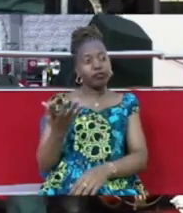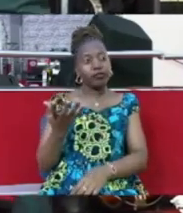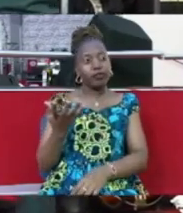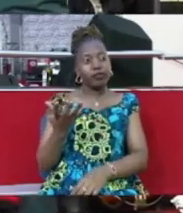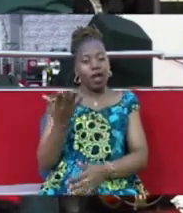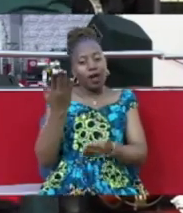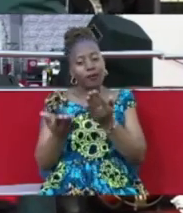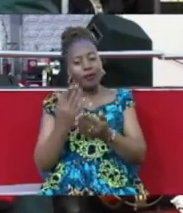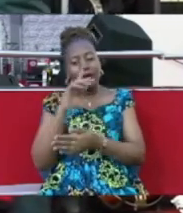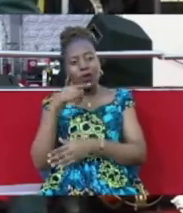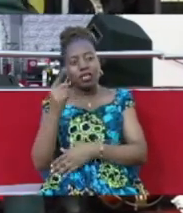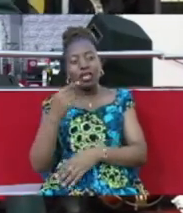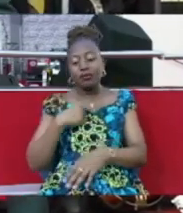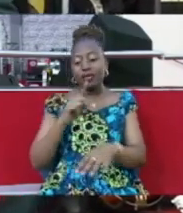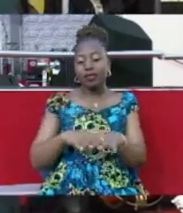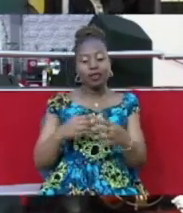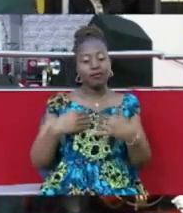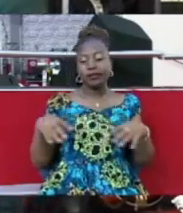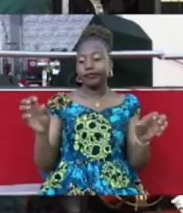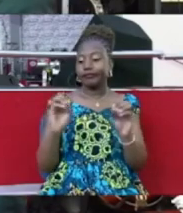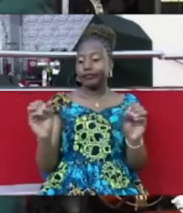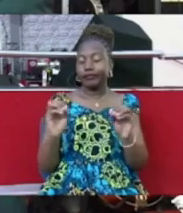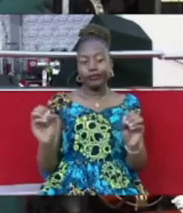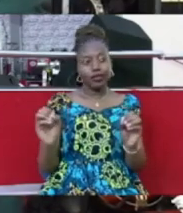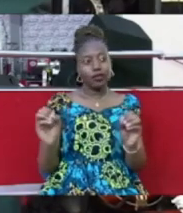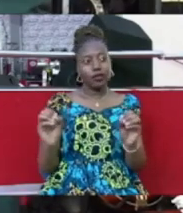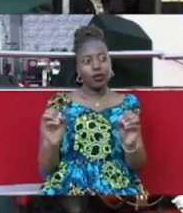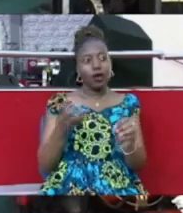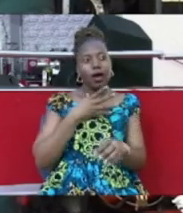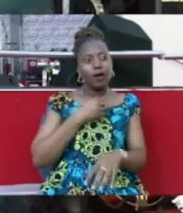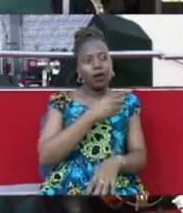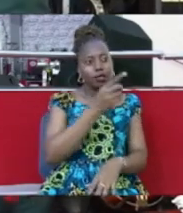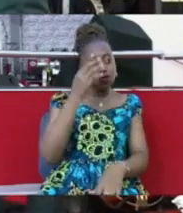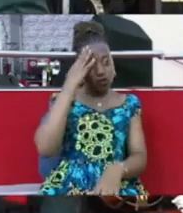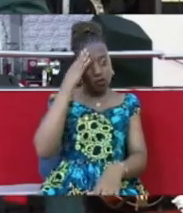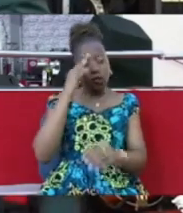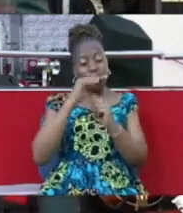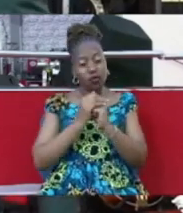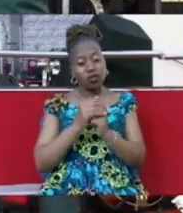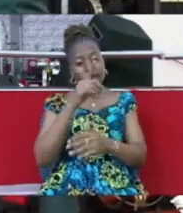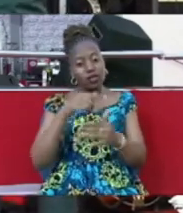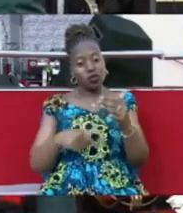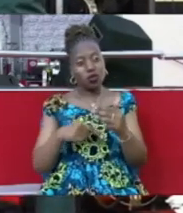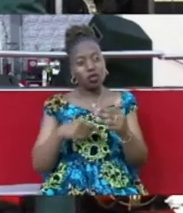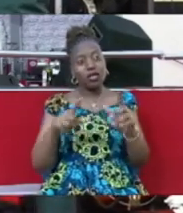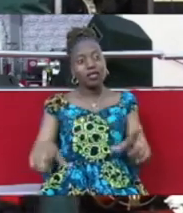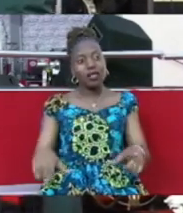have time. I want you to know that worship is a lifestyle. As you're